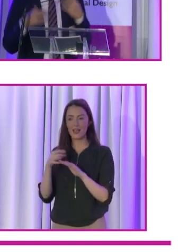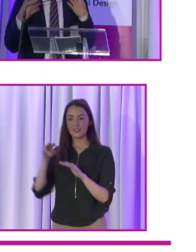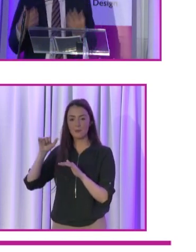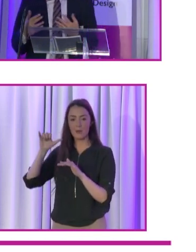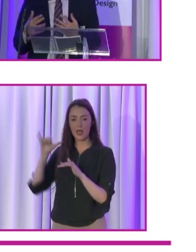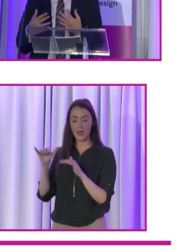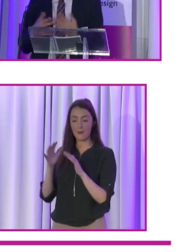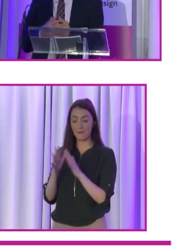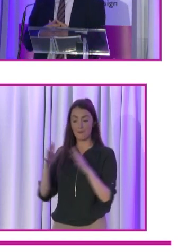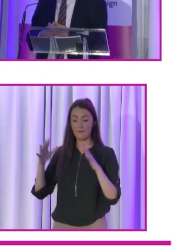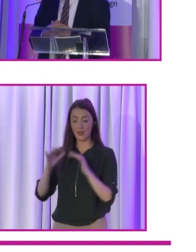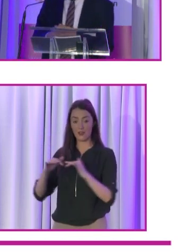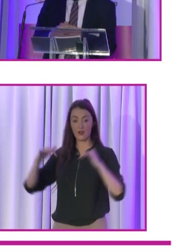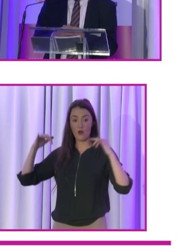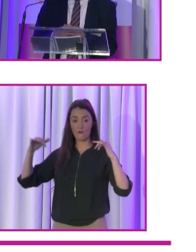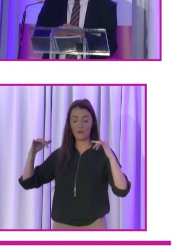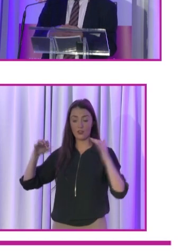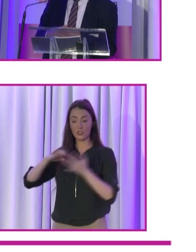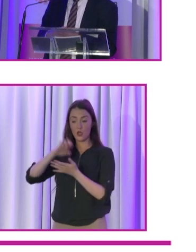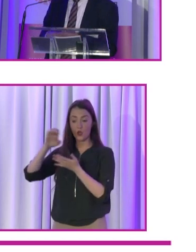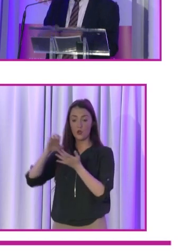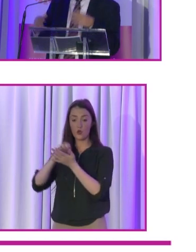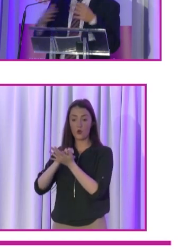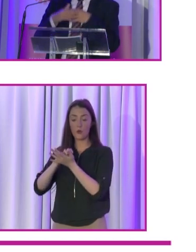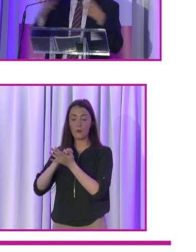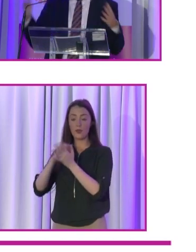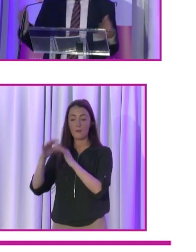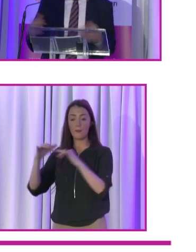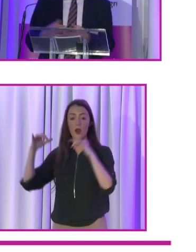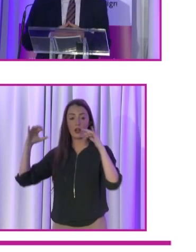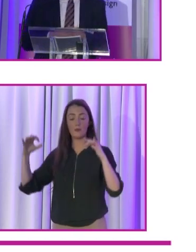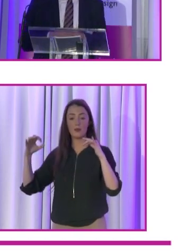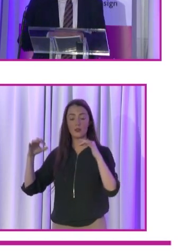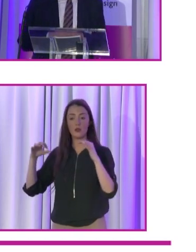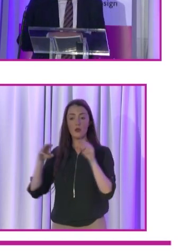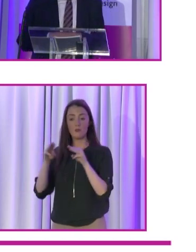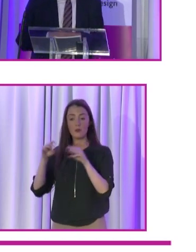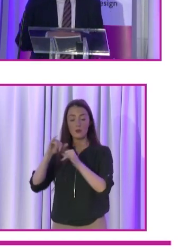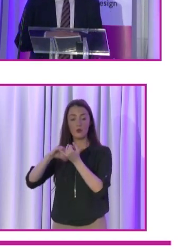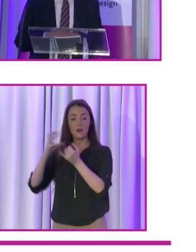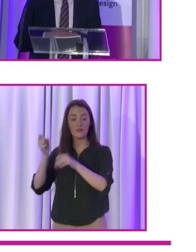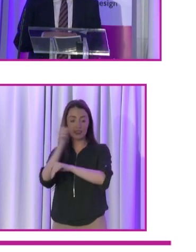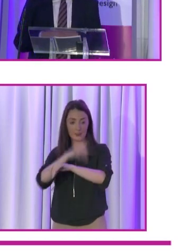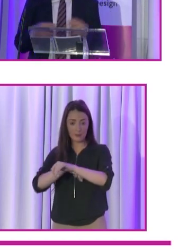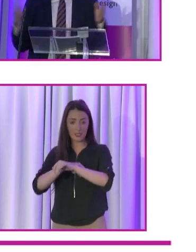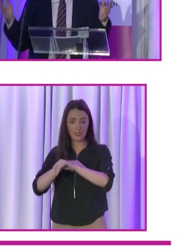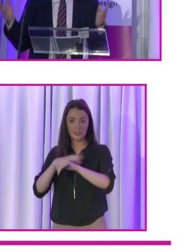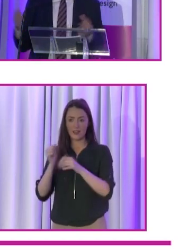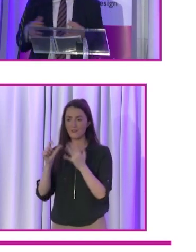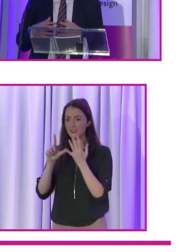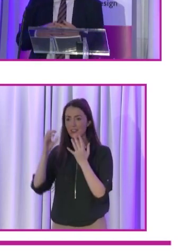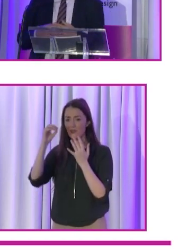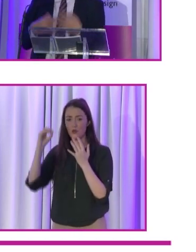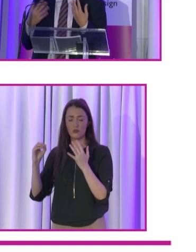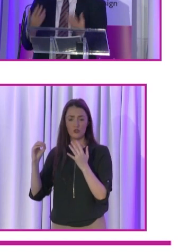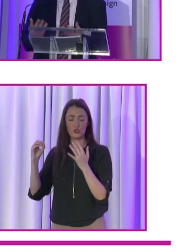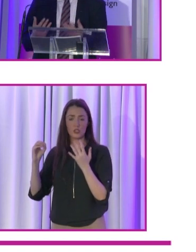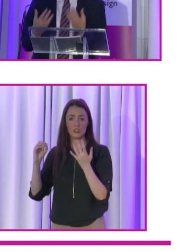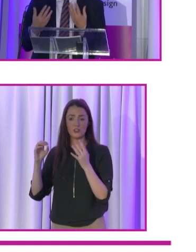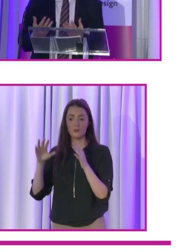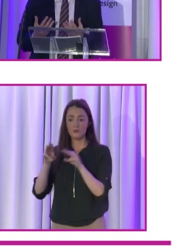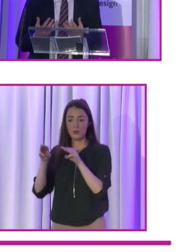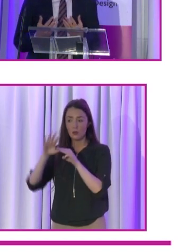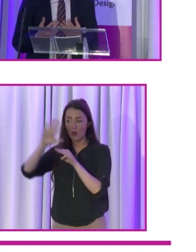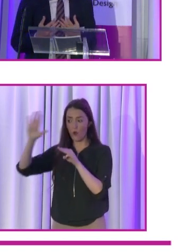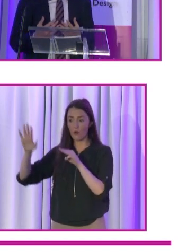European Parliament, the European Parliament of Persons with Disabilities, with over 700 disability advocates from all over Europe. And one of the